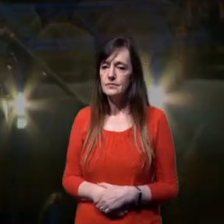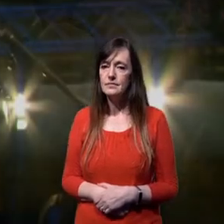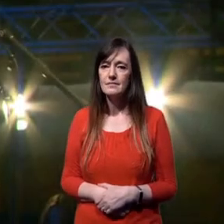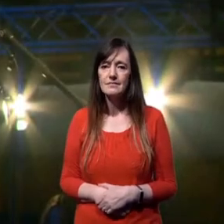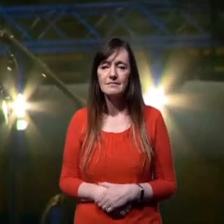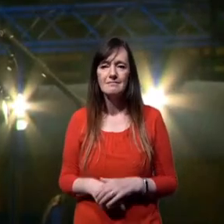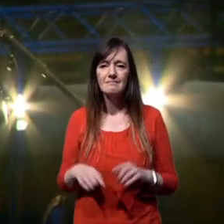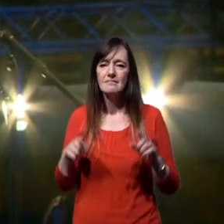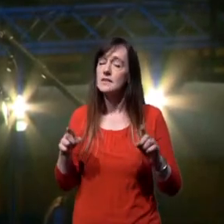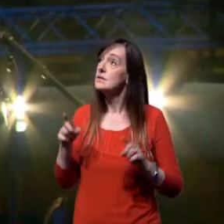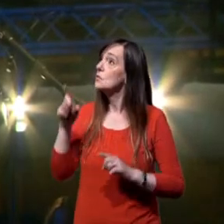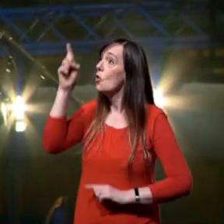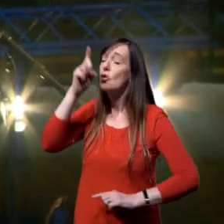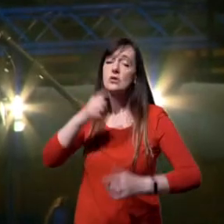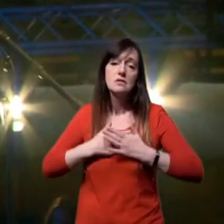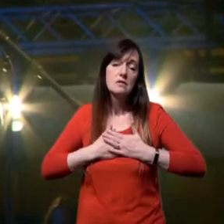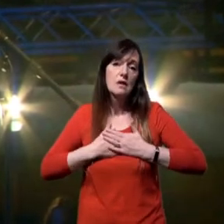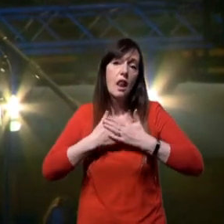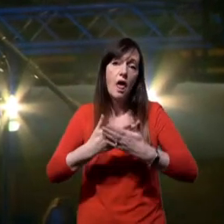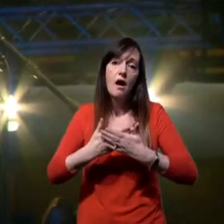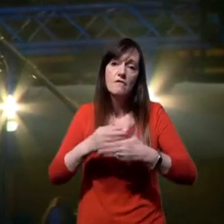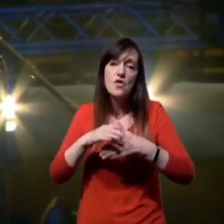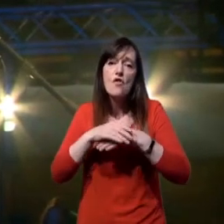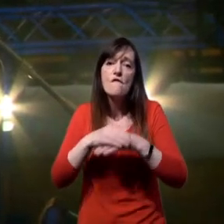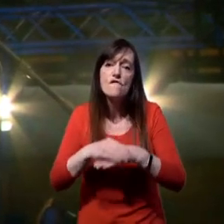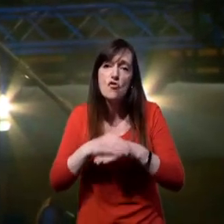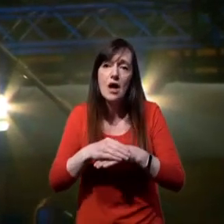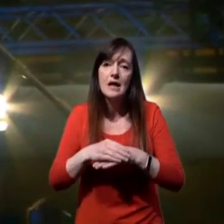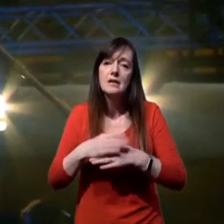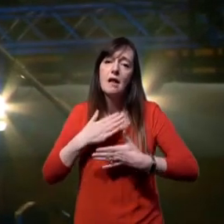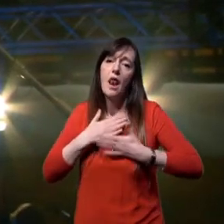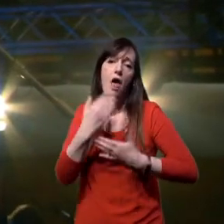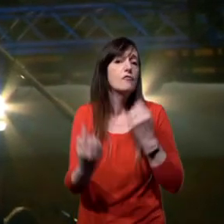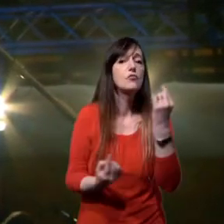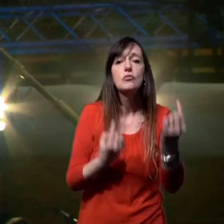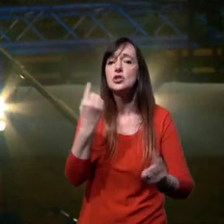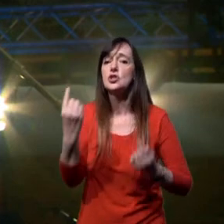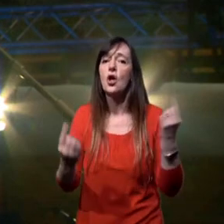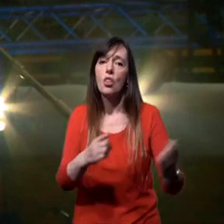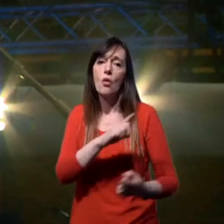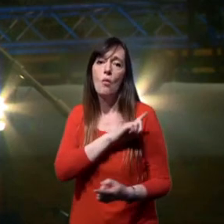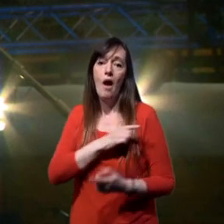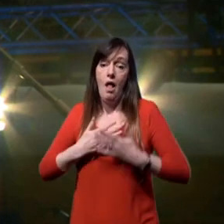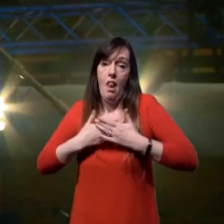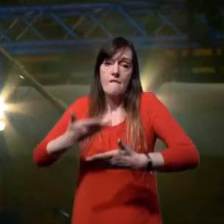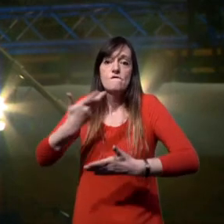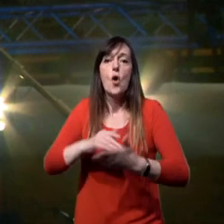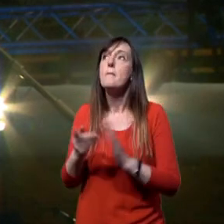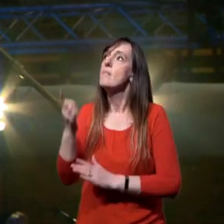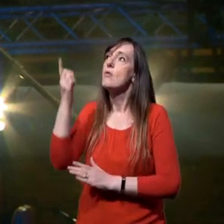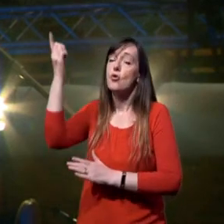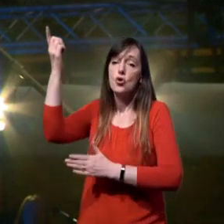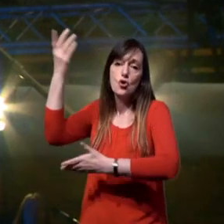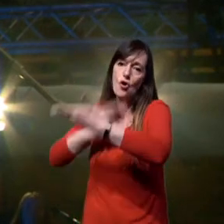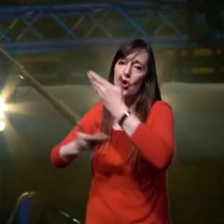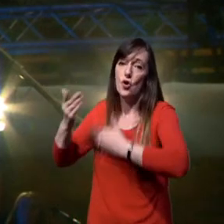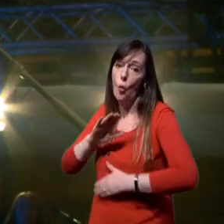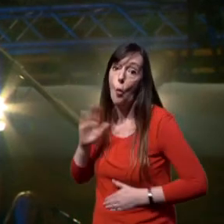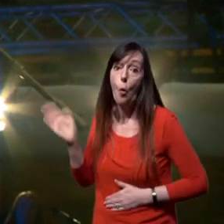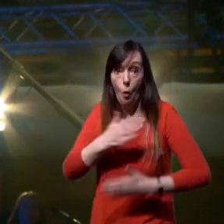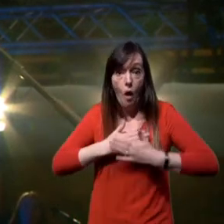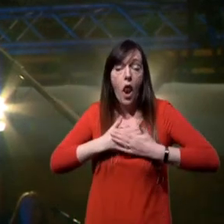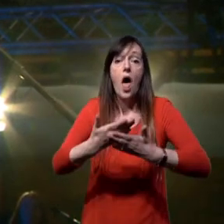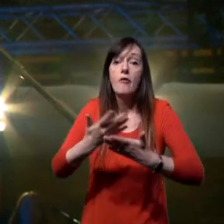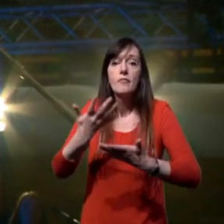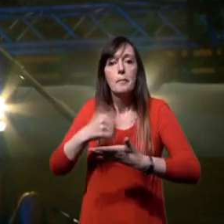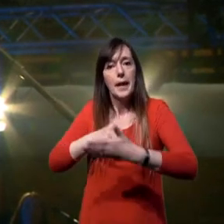This is about God's love to us. Dear friends, let us love one another, for love comes from God. Everyone who loves has been born of God